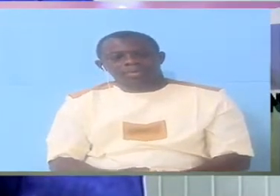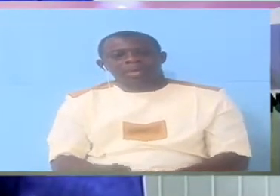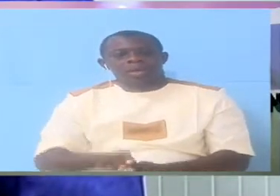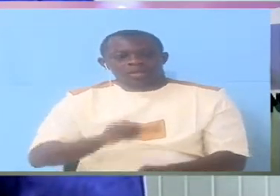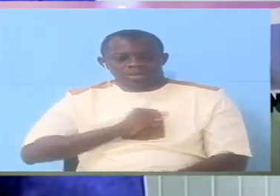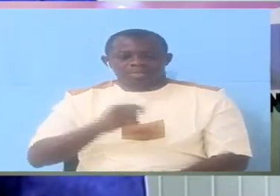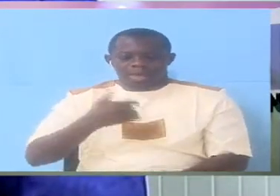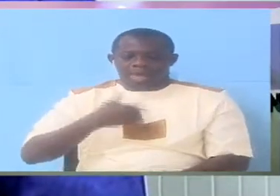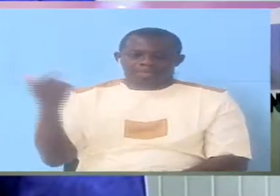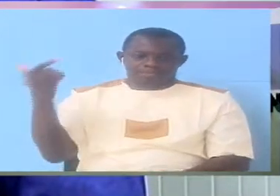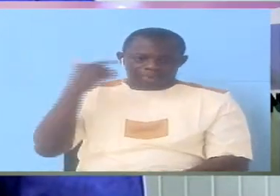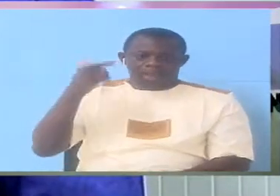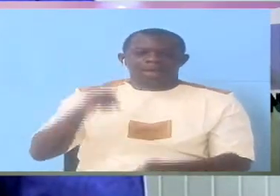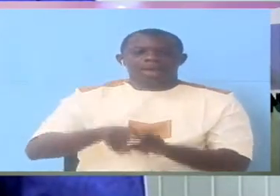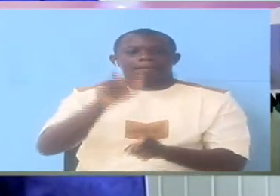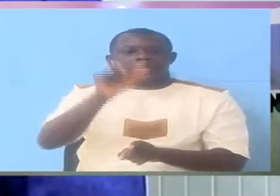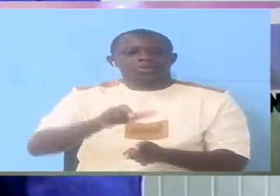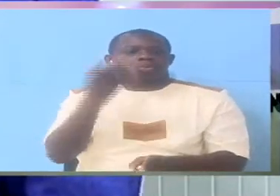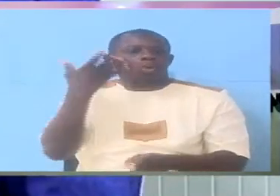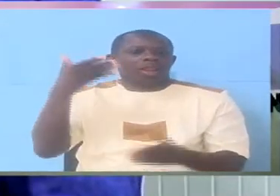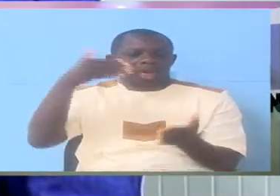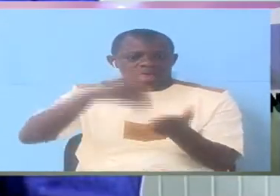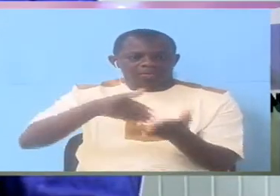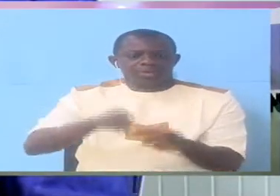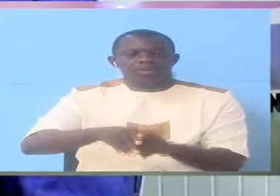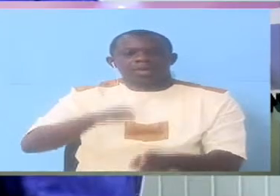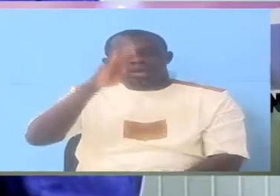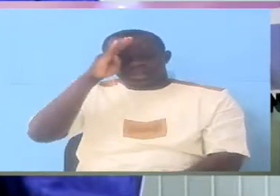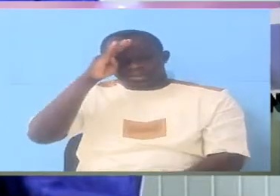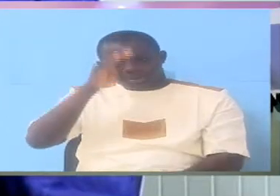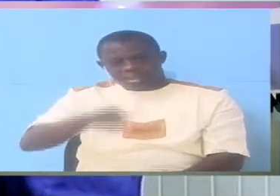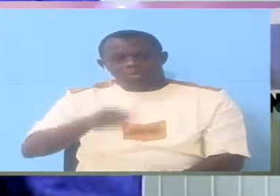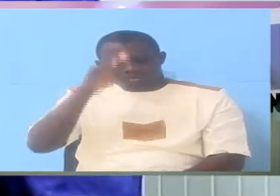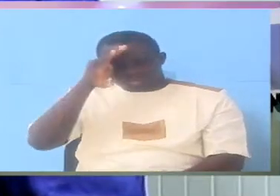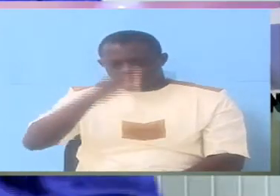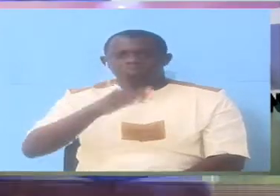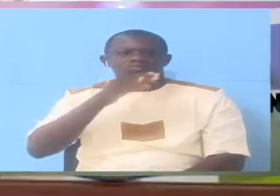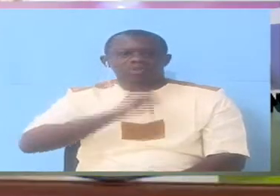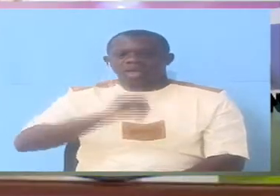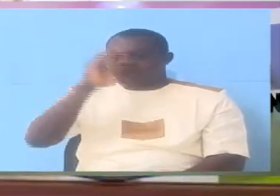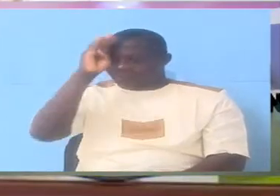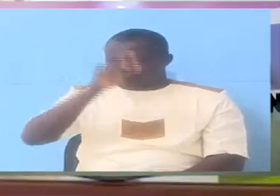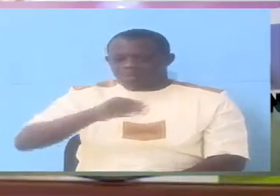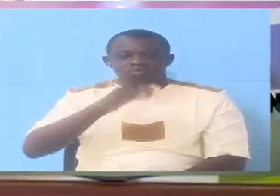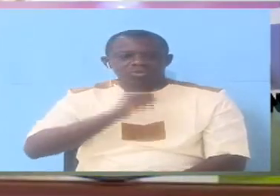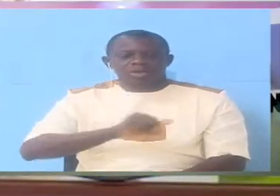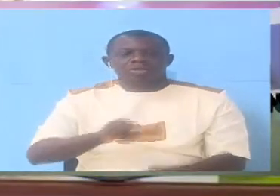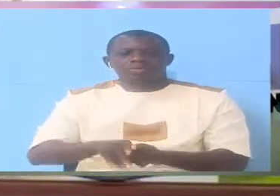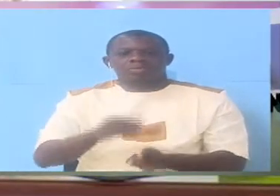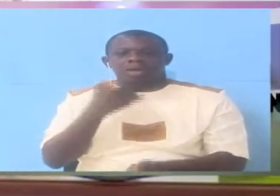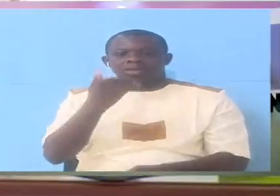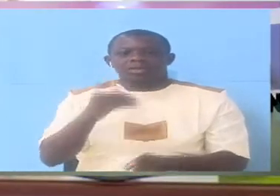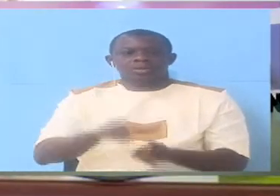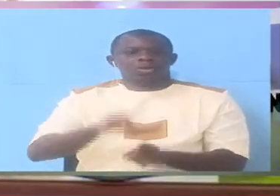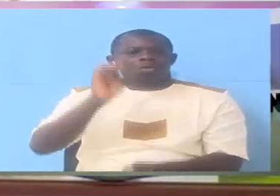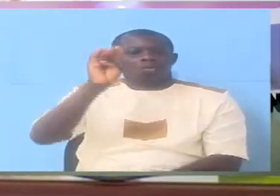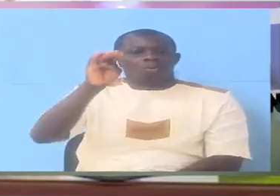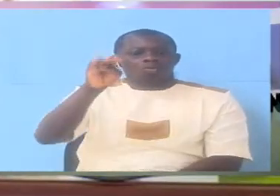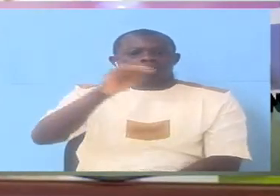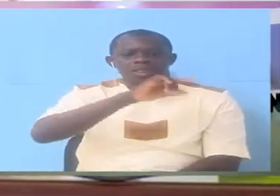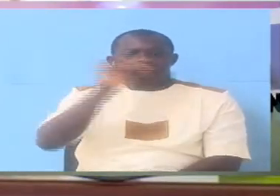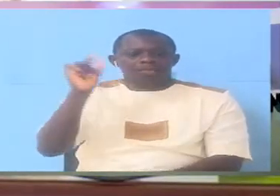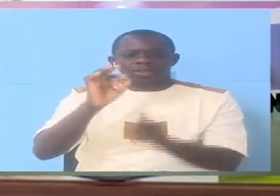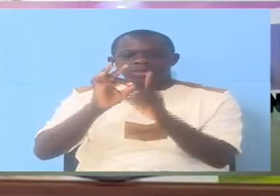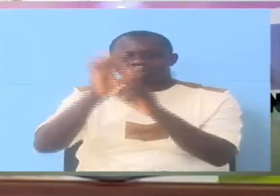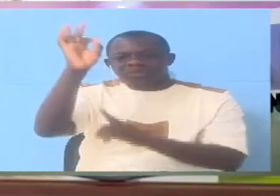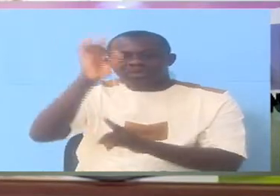I heard him being saluted. Permissions and permissions, just as they would greet. Was he called by a name, a specific